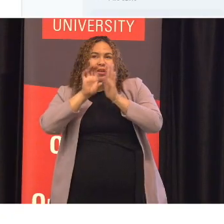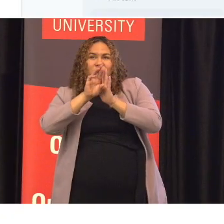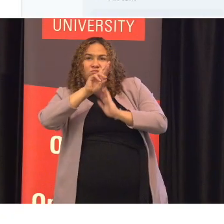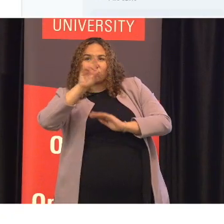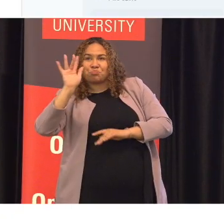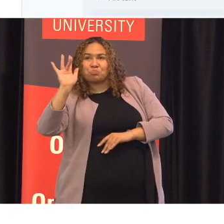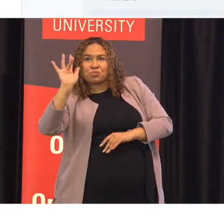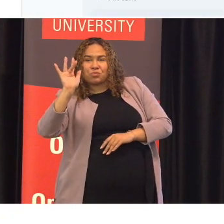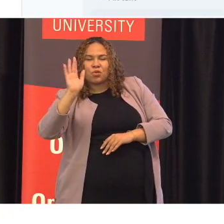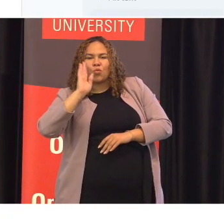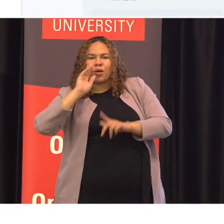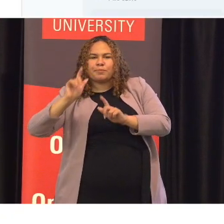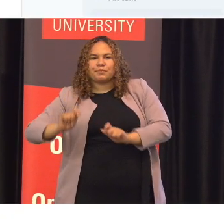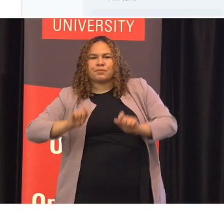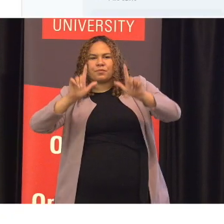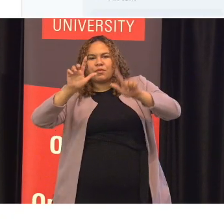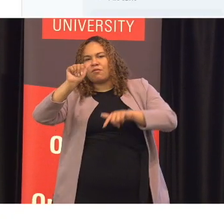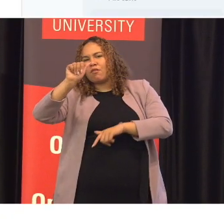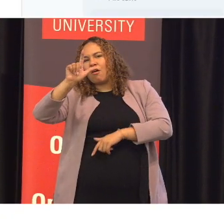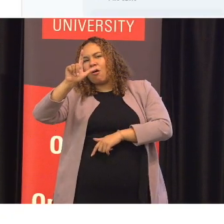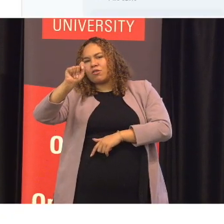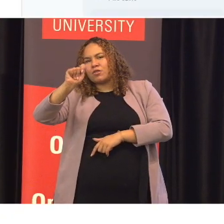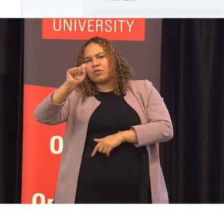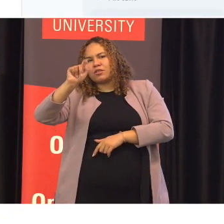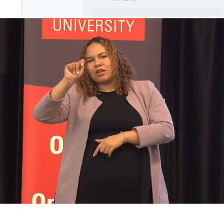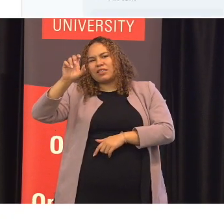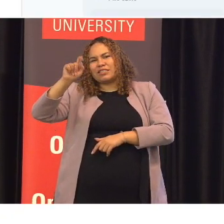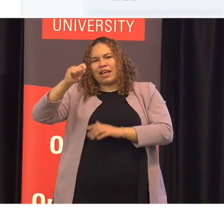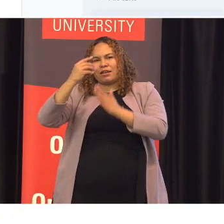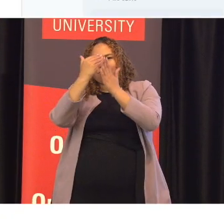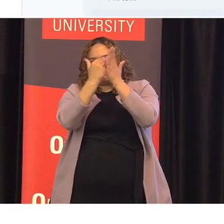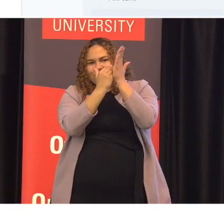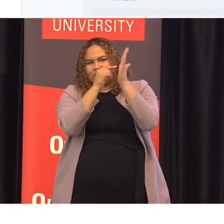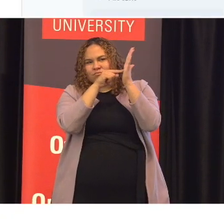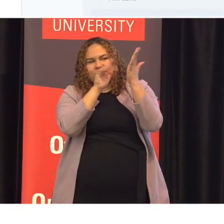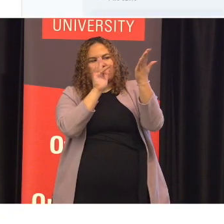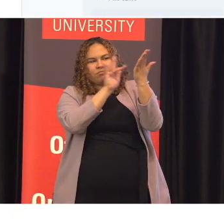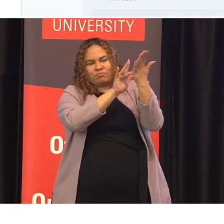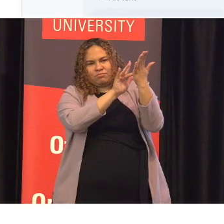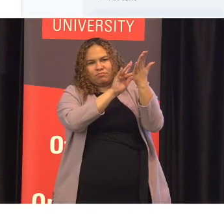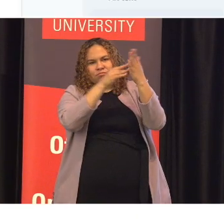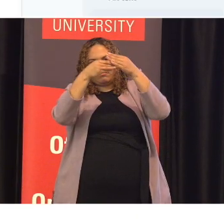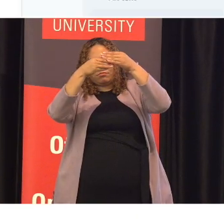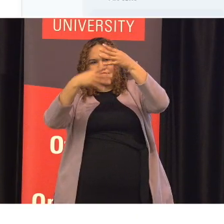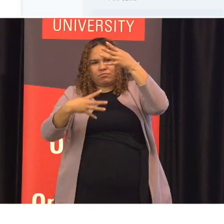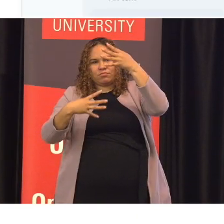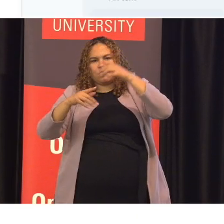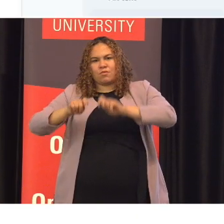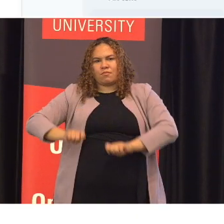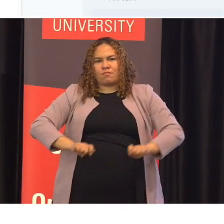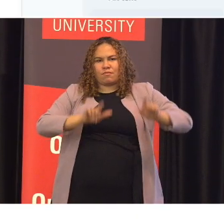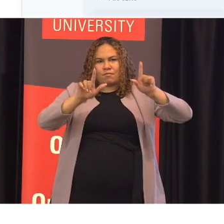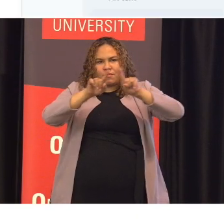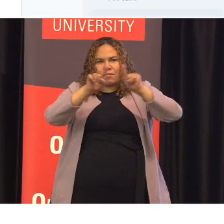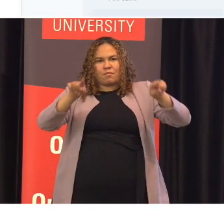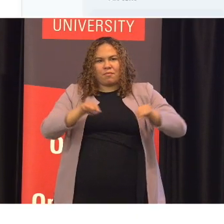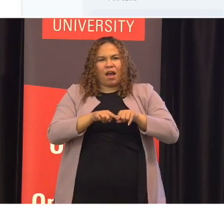alt text box or an alt text menu item, and then the alt text box will show up in the